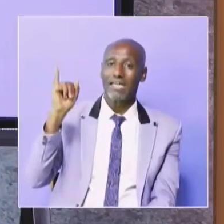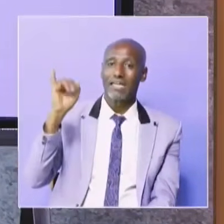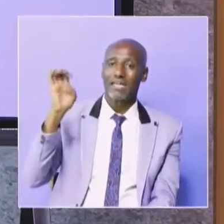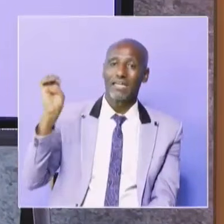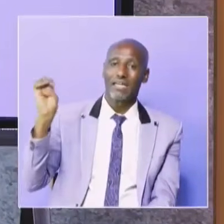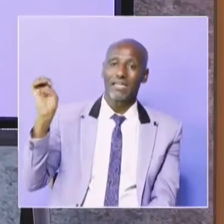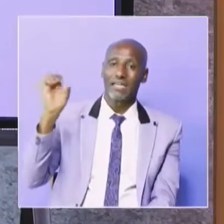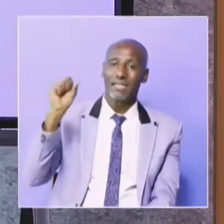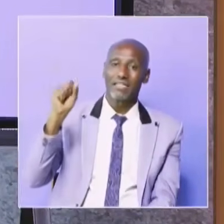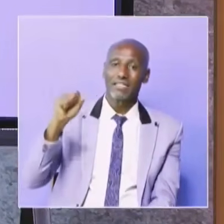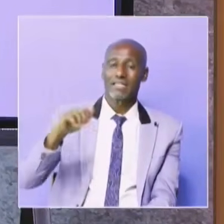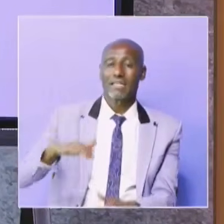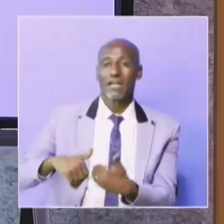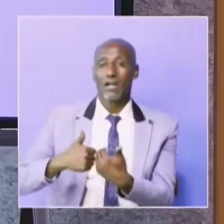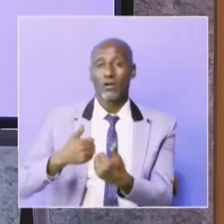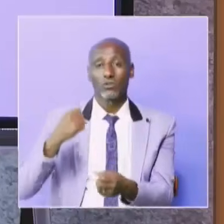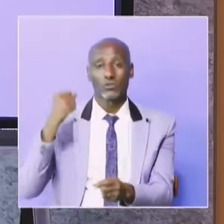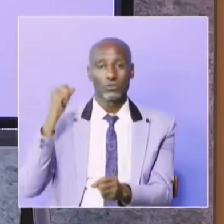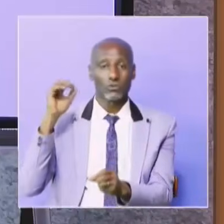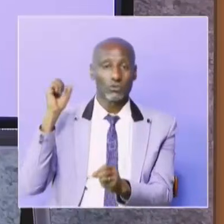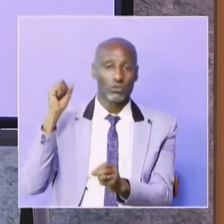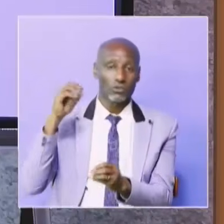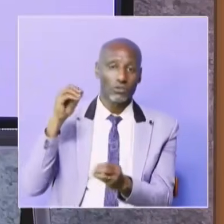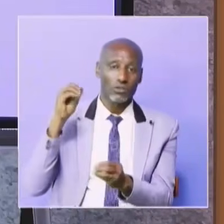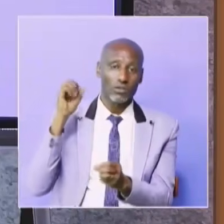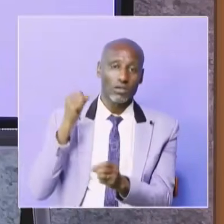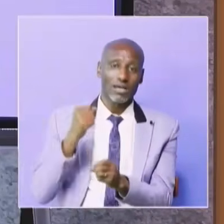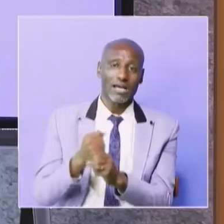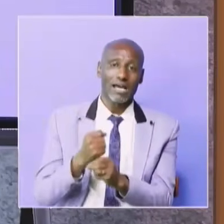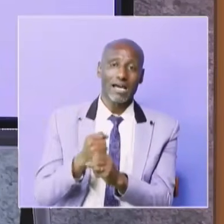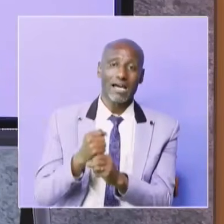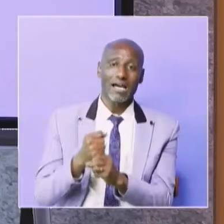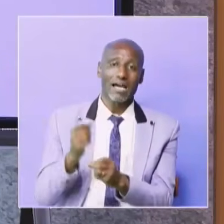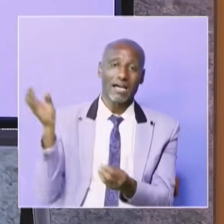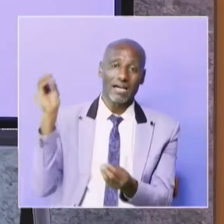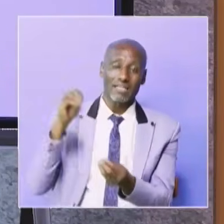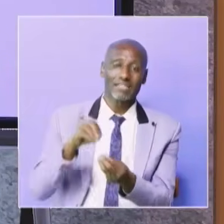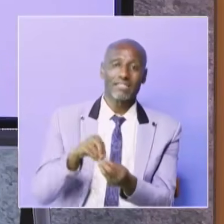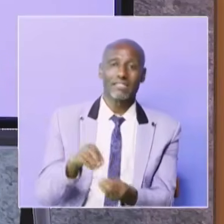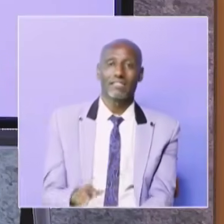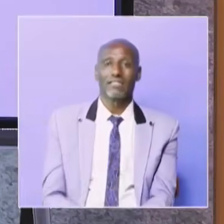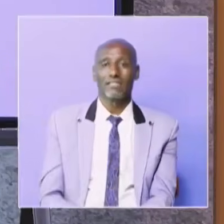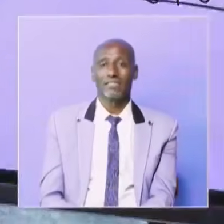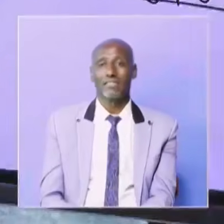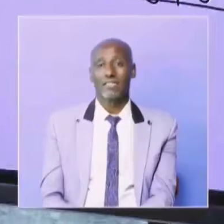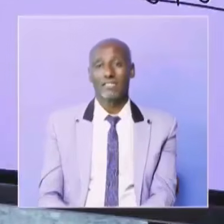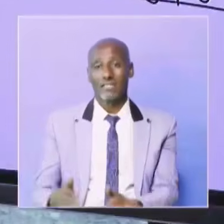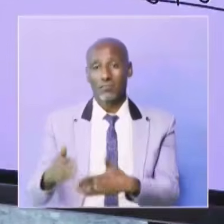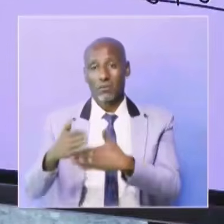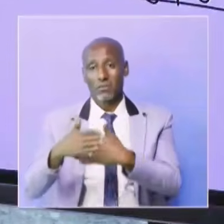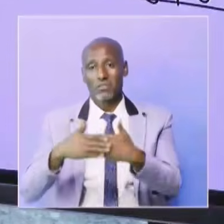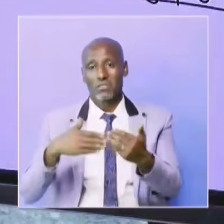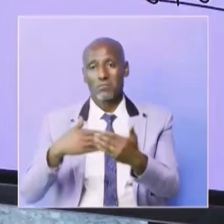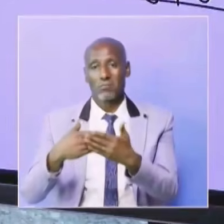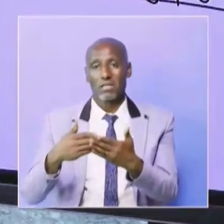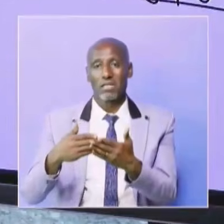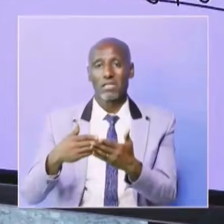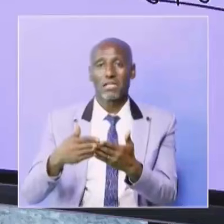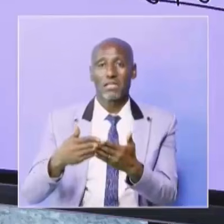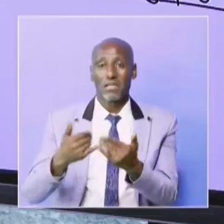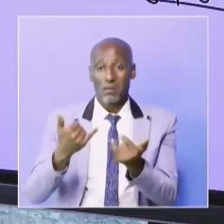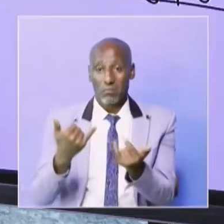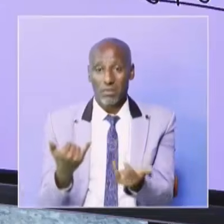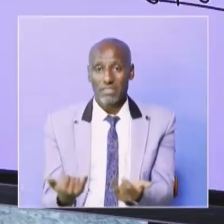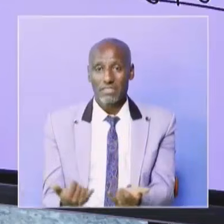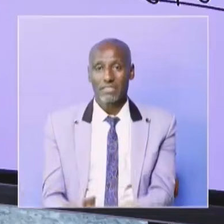S, ES or IES in this form. So this is all about the simple present, okay?